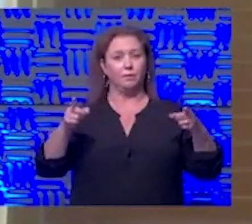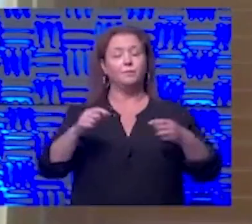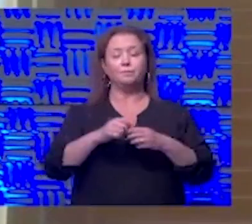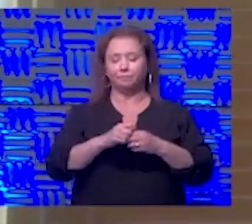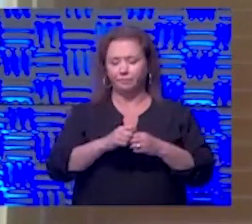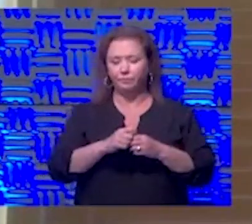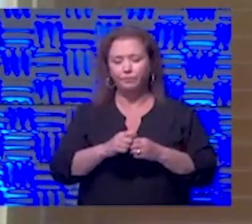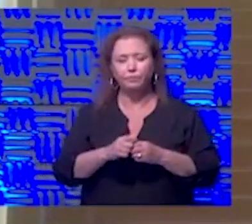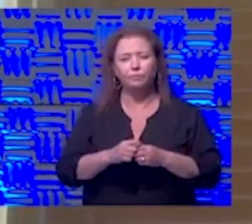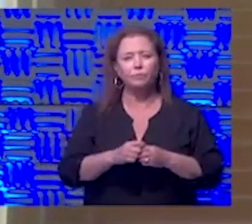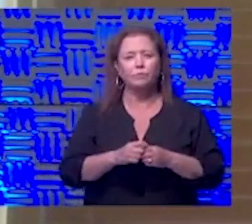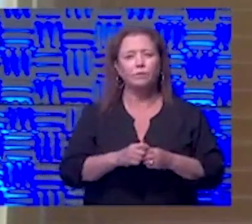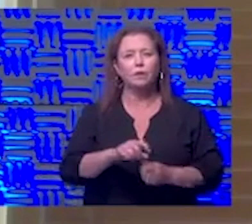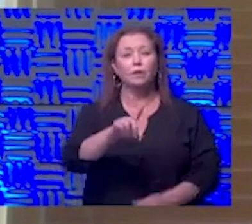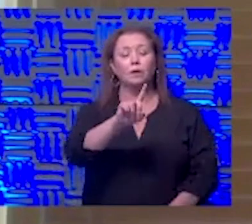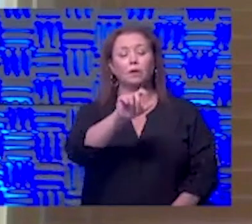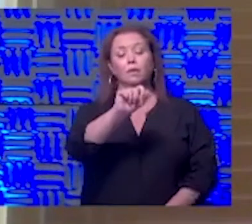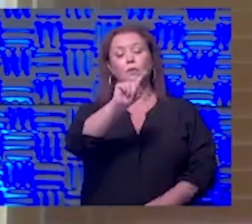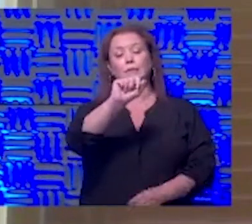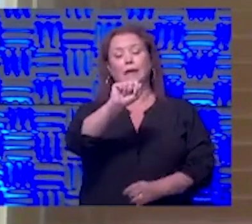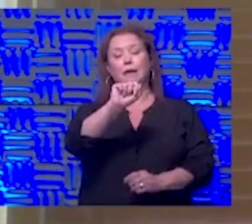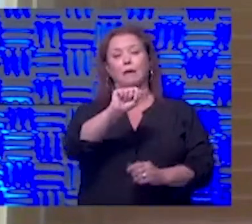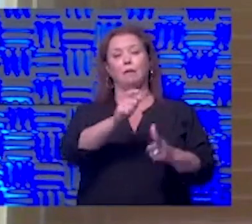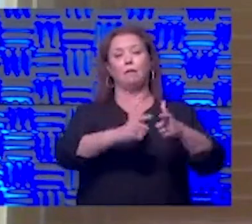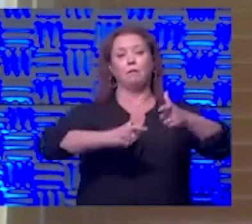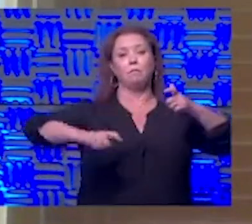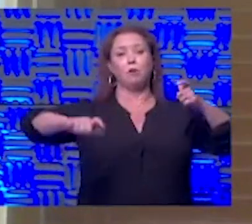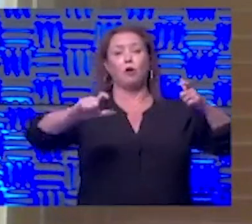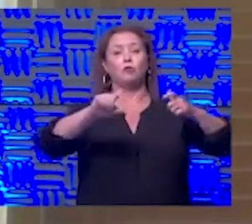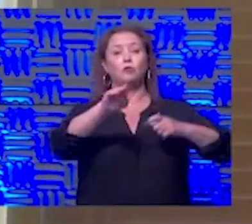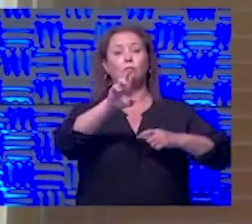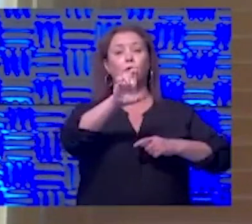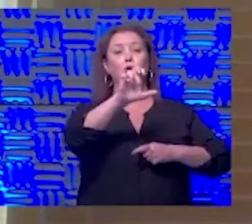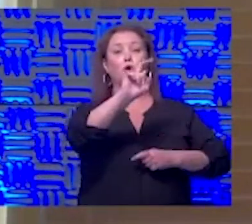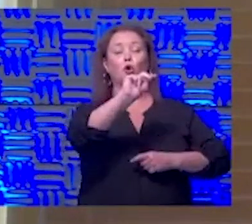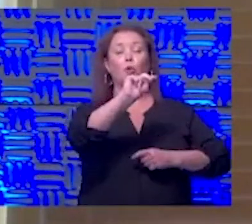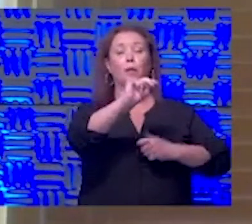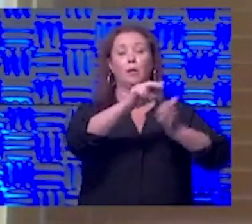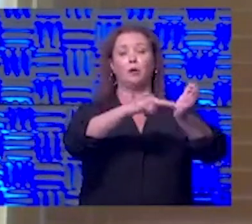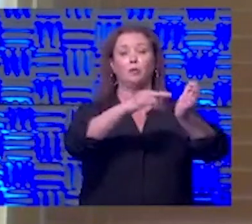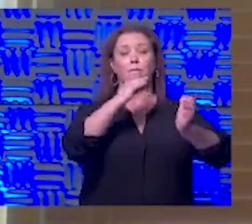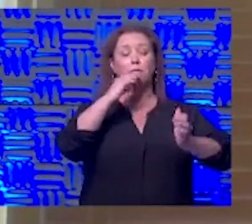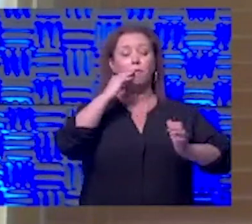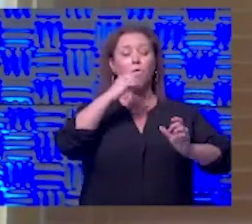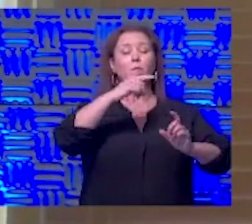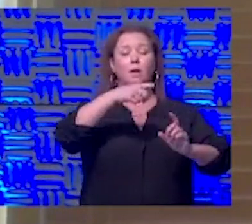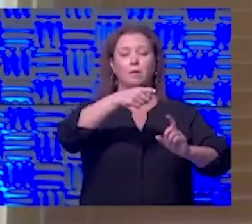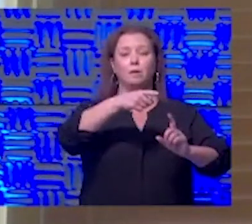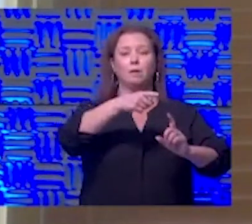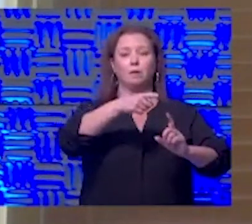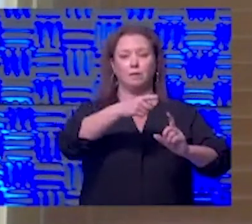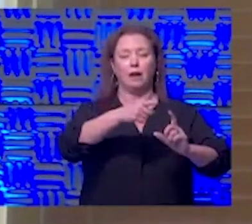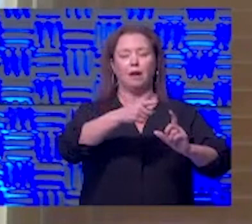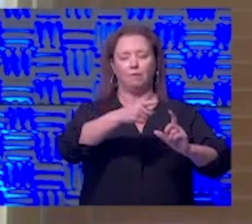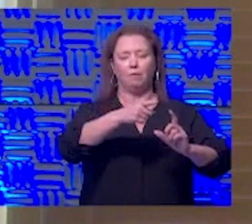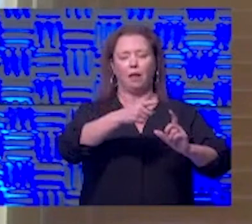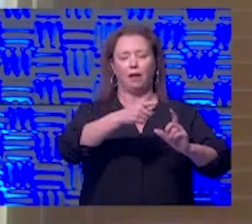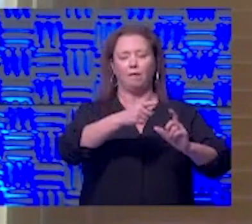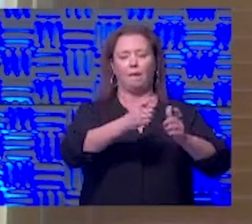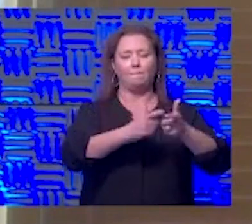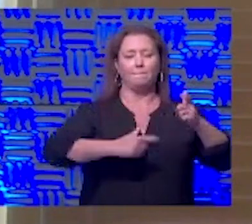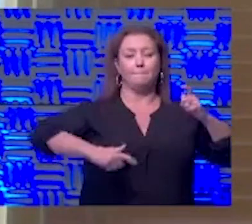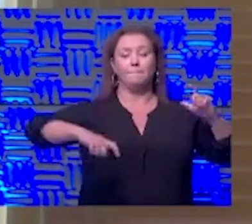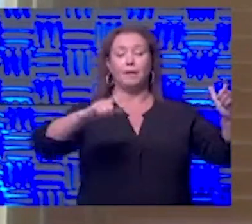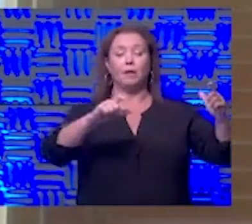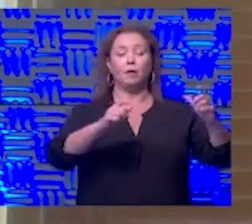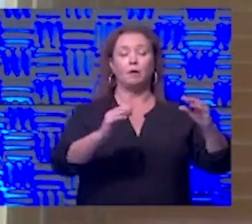come out that larger and more urban nursing facilities are more likely to have larger and worse outbreaks. And I think